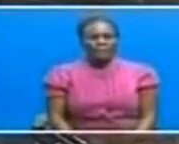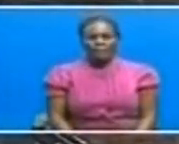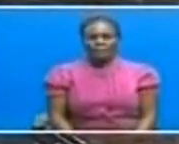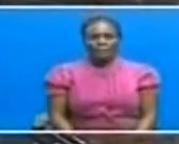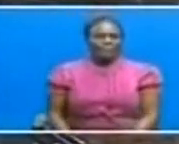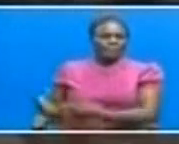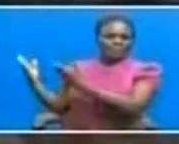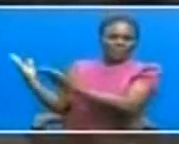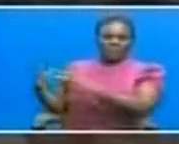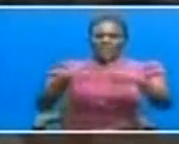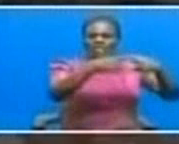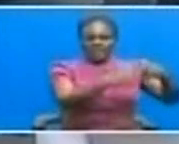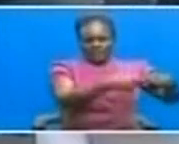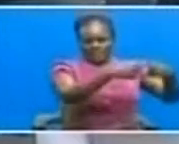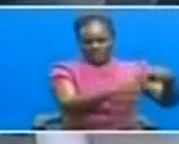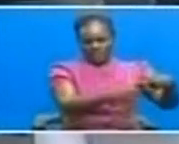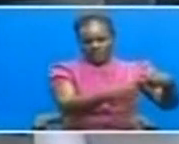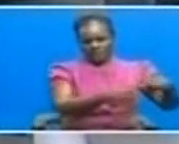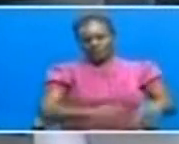such as the Jua Kali industry players.